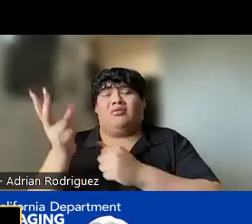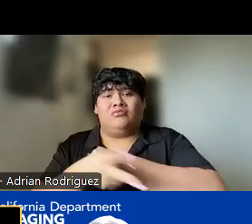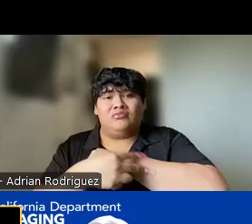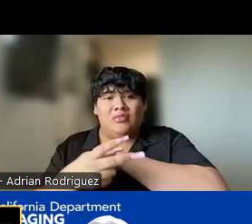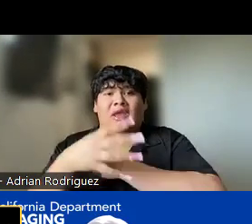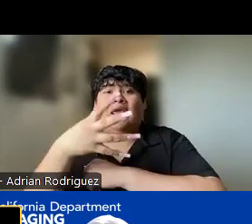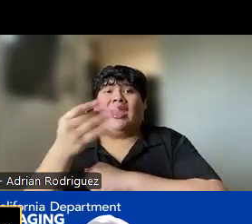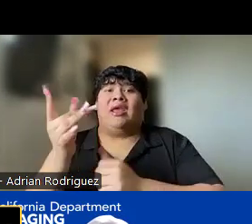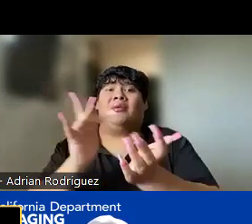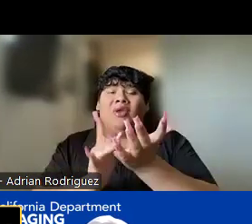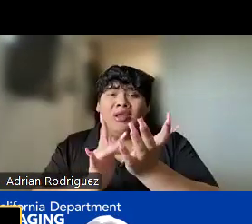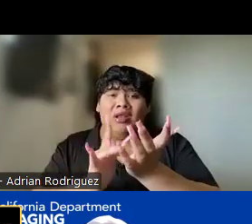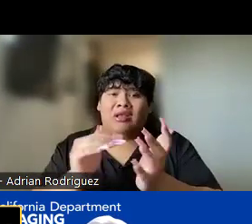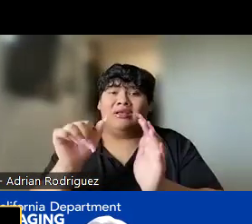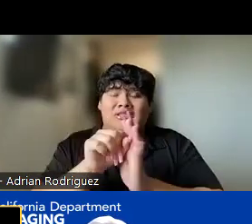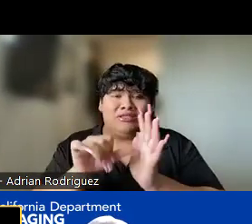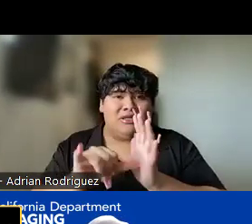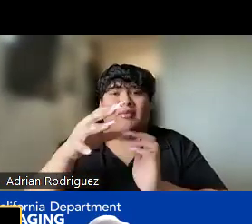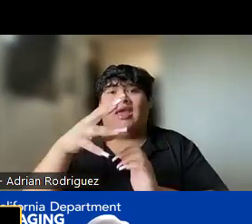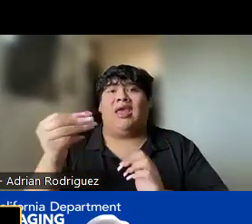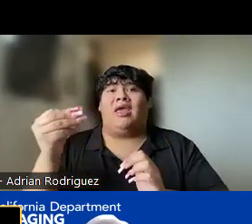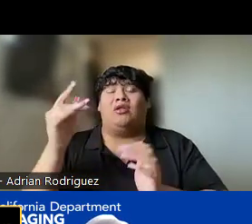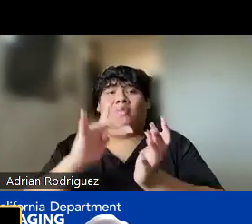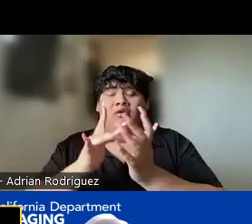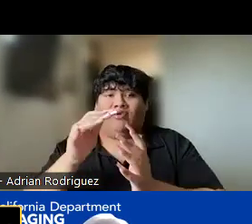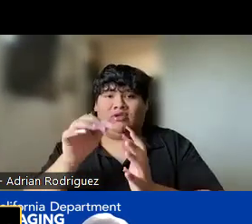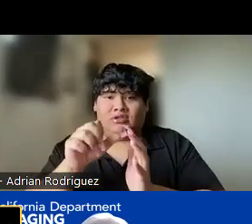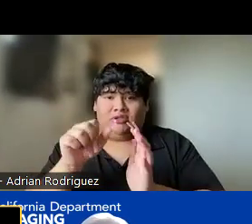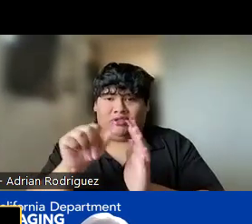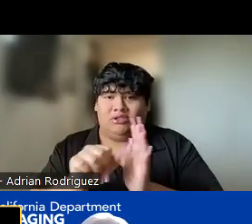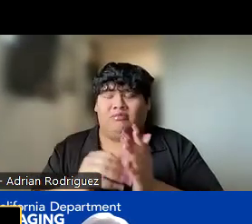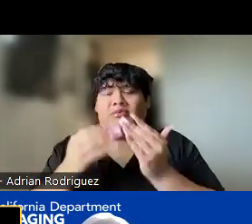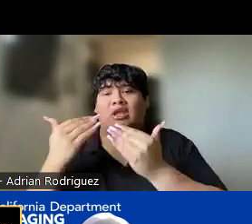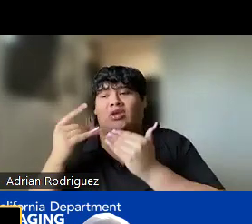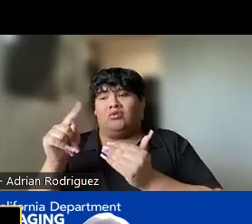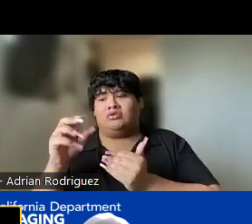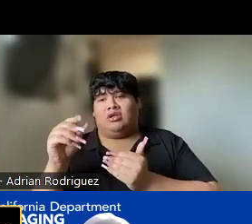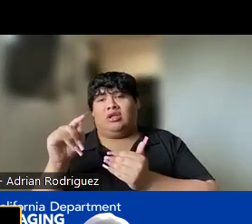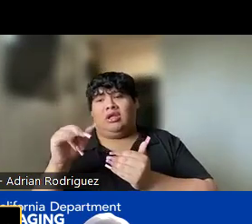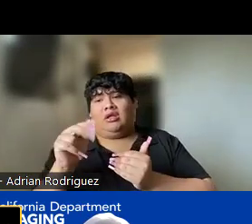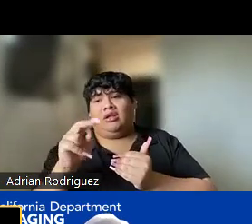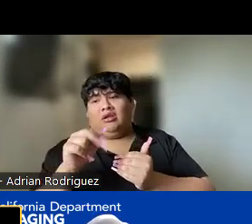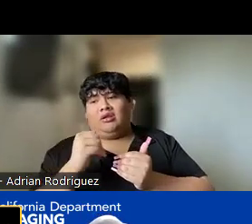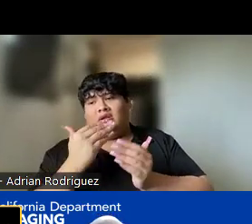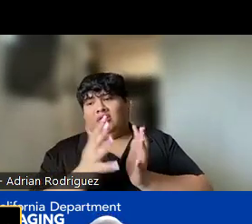system and the Medi-Cal system. Thank you. Thank you, Tatiana.